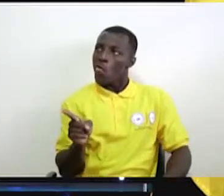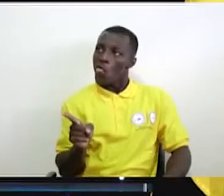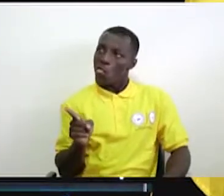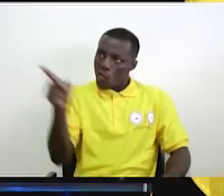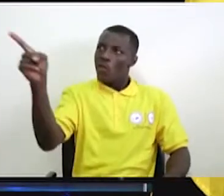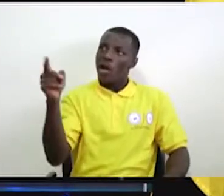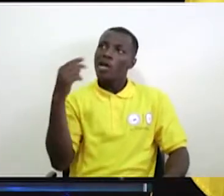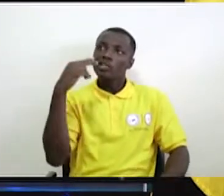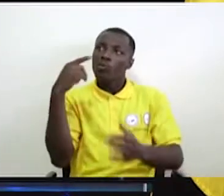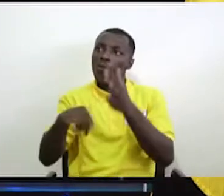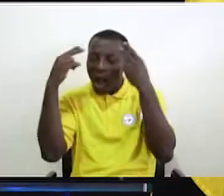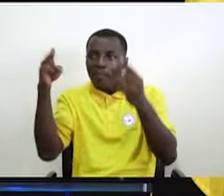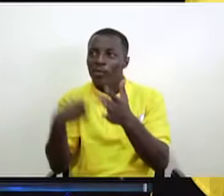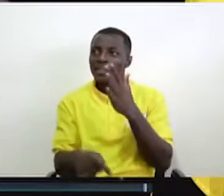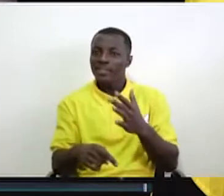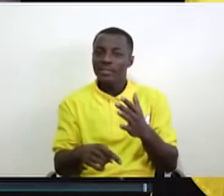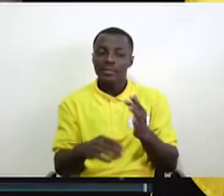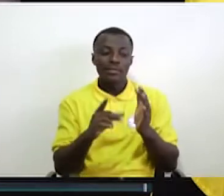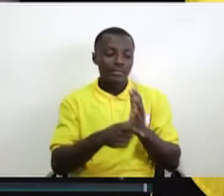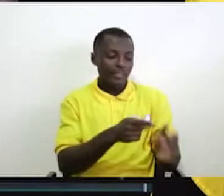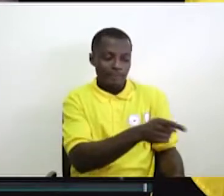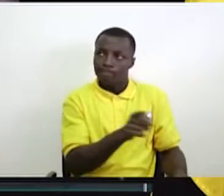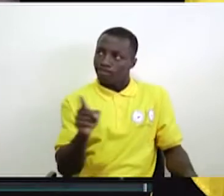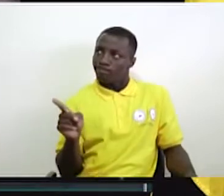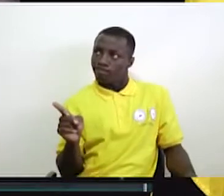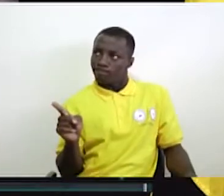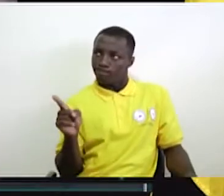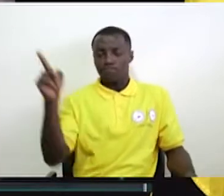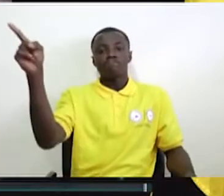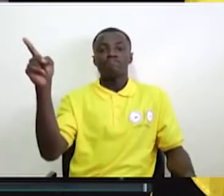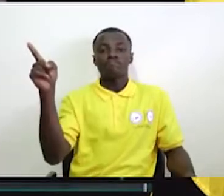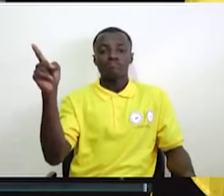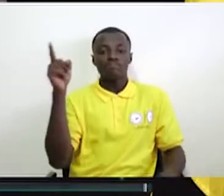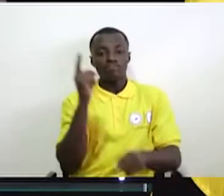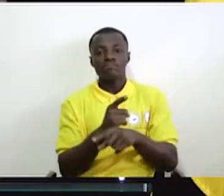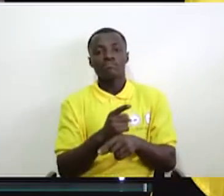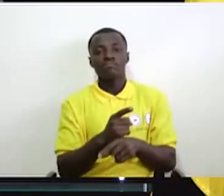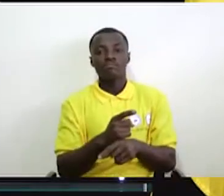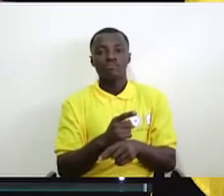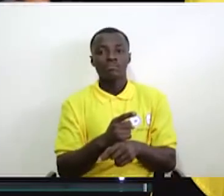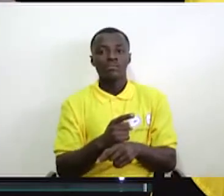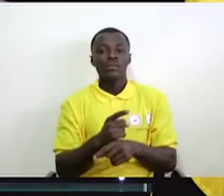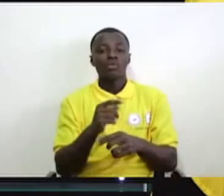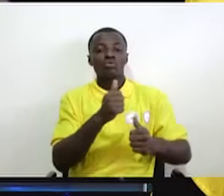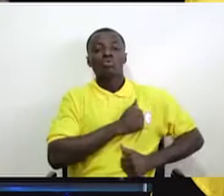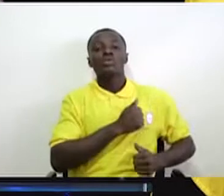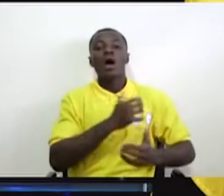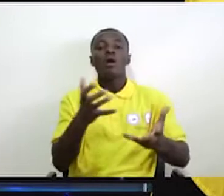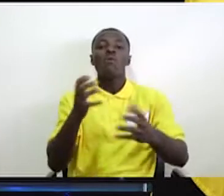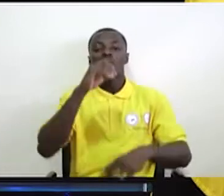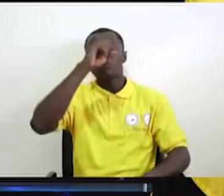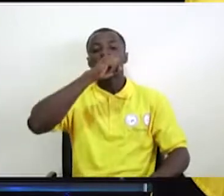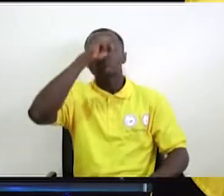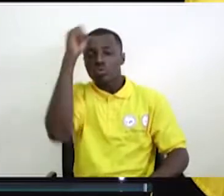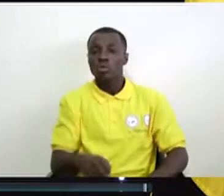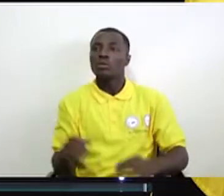Well, yeah, won adwen say any yen won nfim ne hwe de besi. They wanted to be double sure that he was dead. Now what per